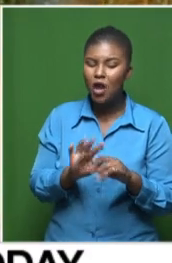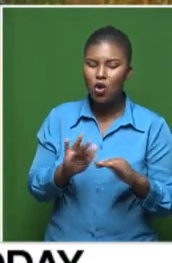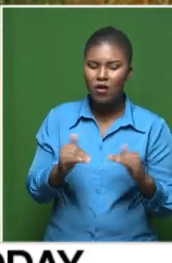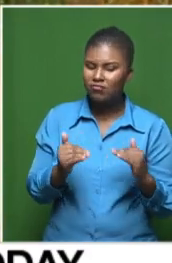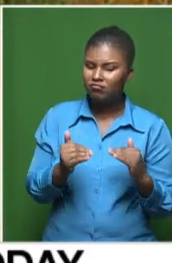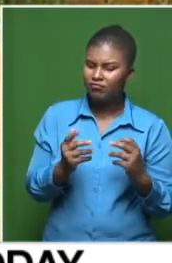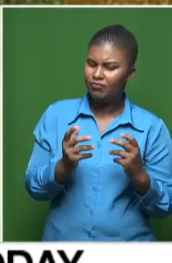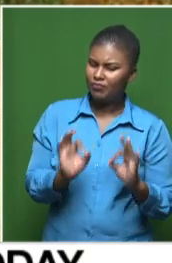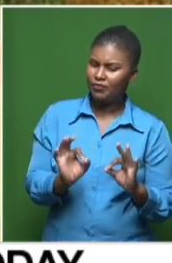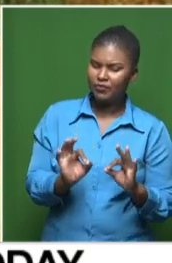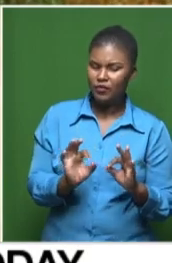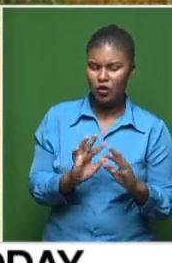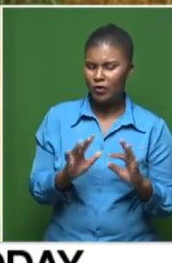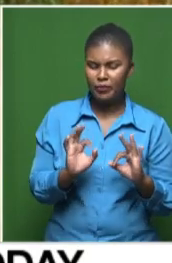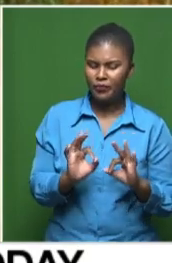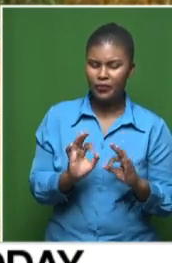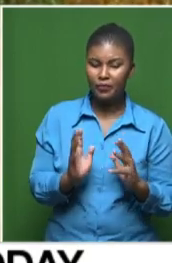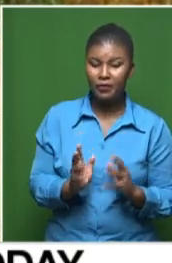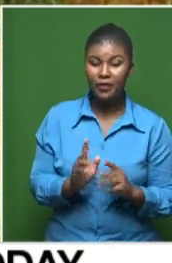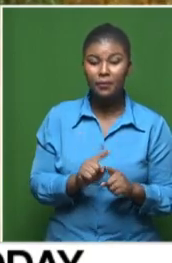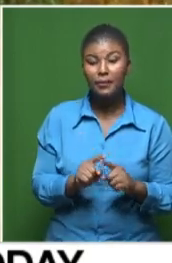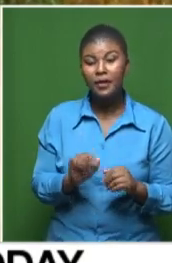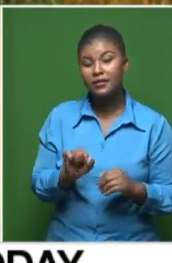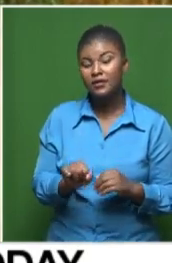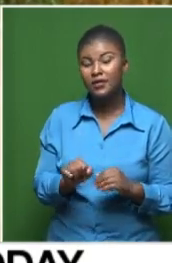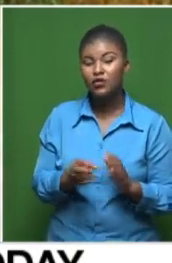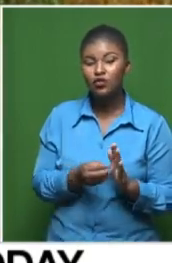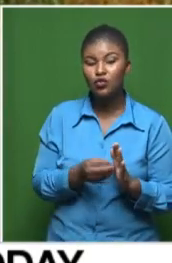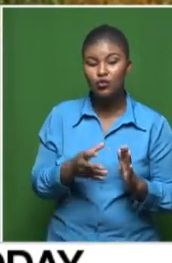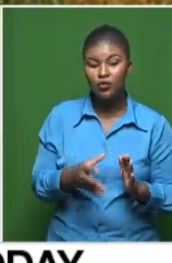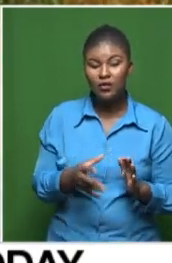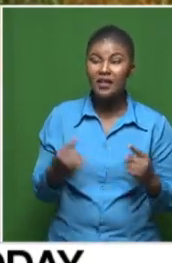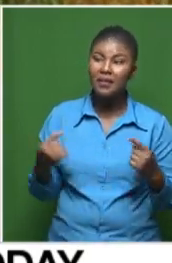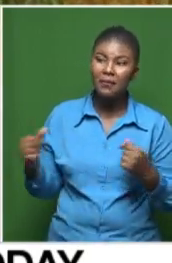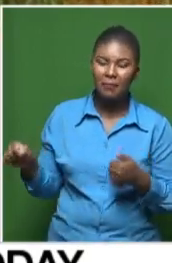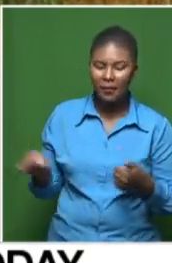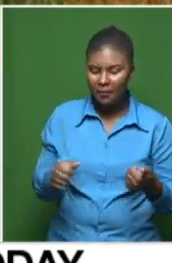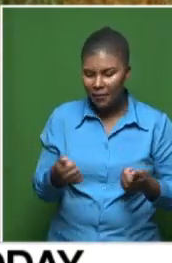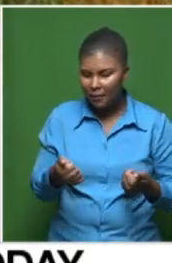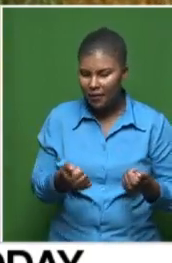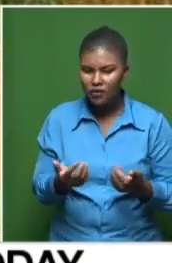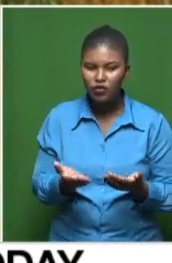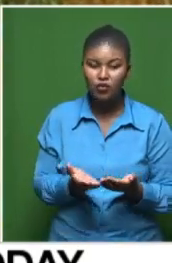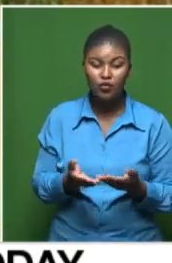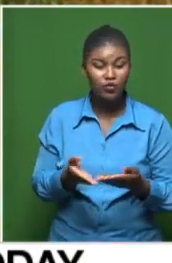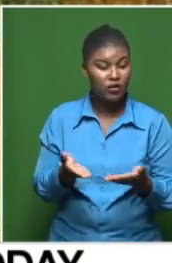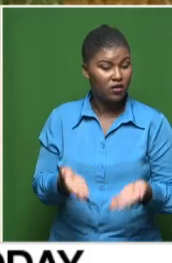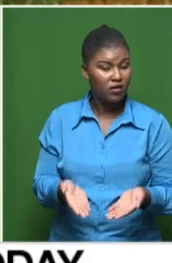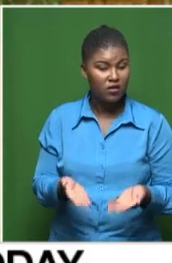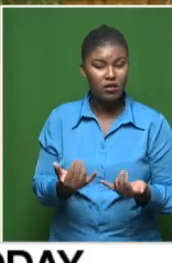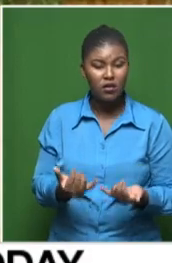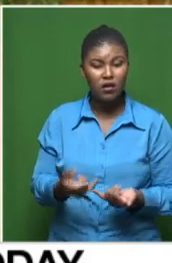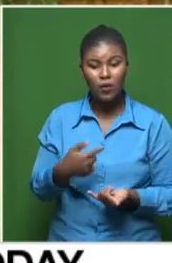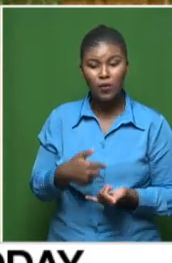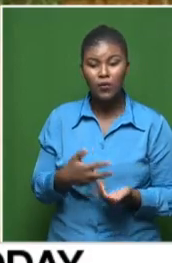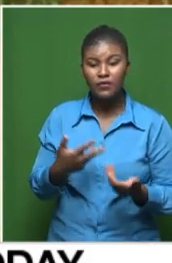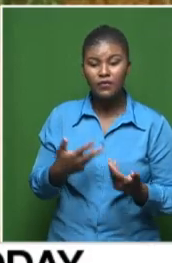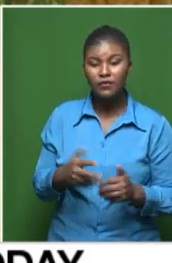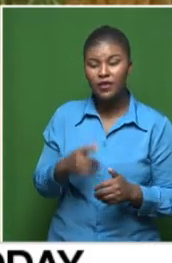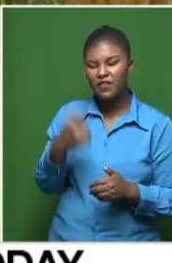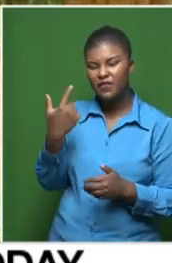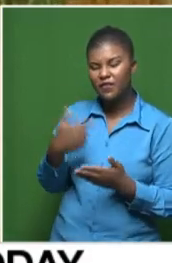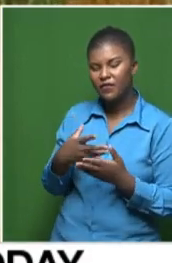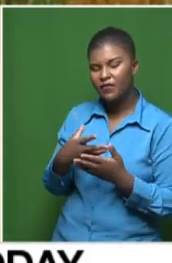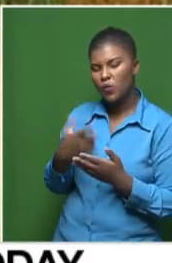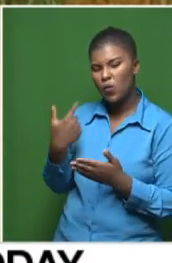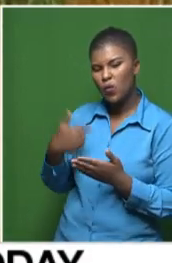snuff. But of course, the students, the learners are back to school here. We said it about a few weeks back